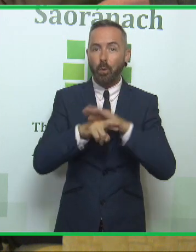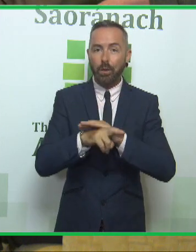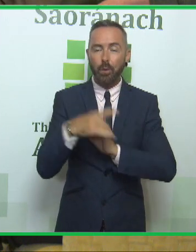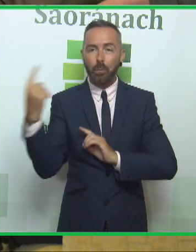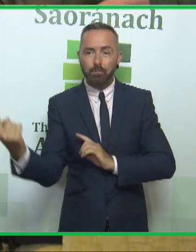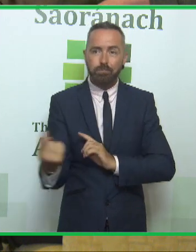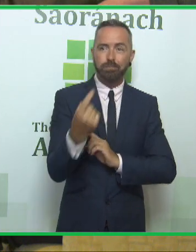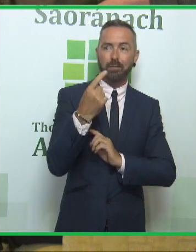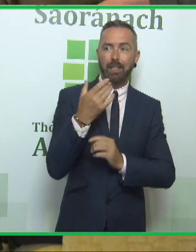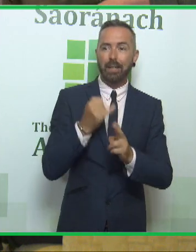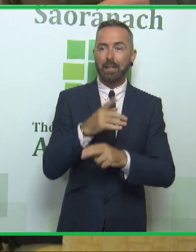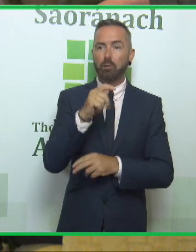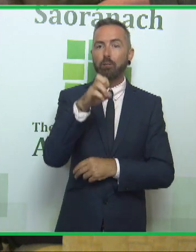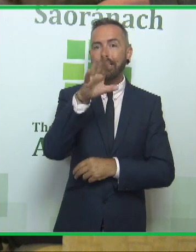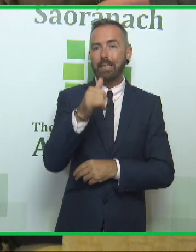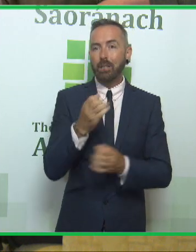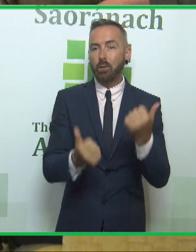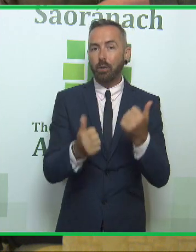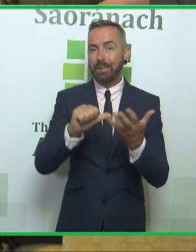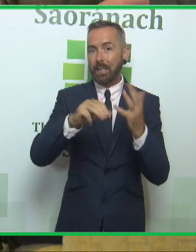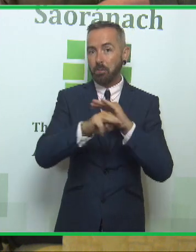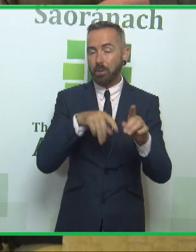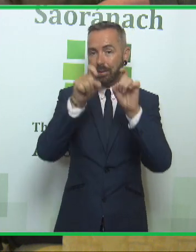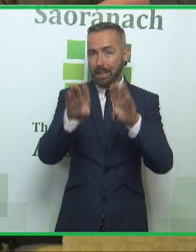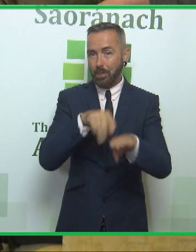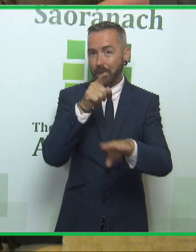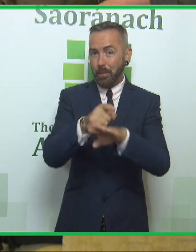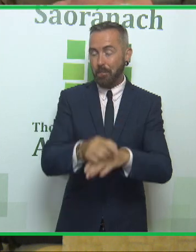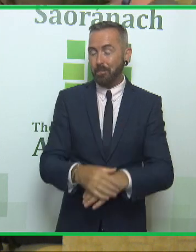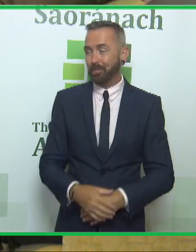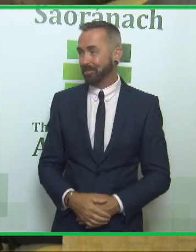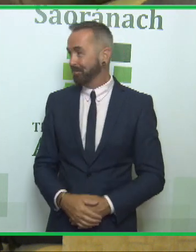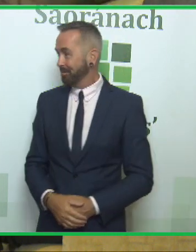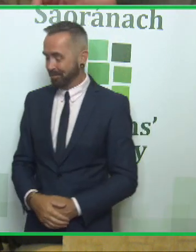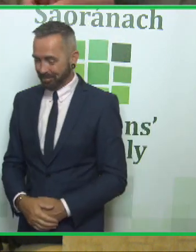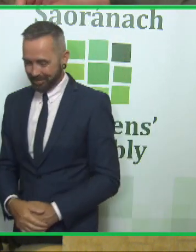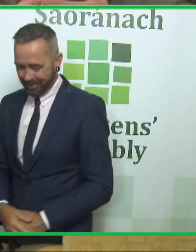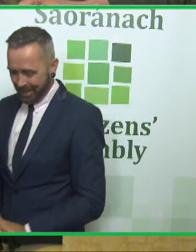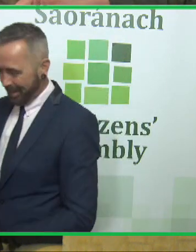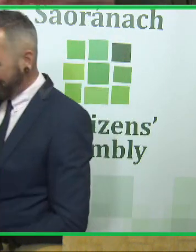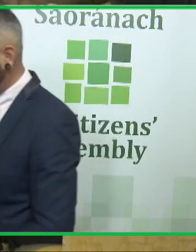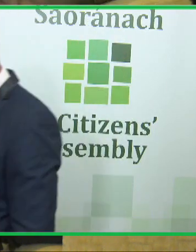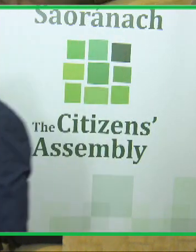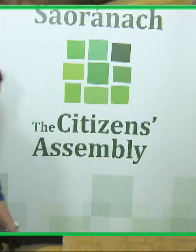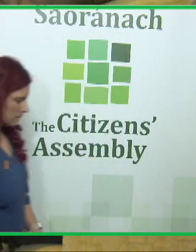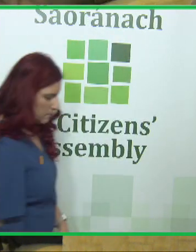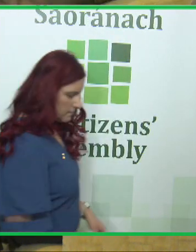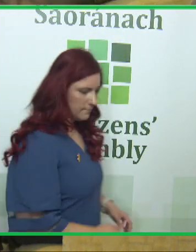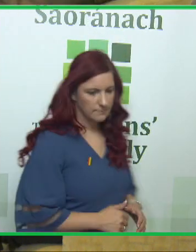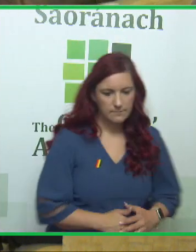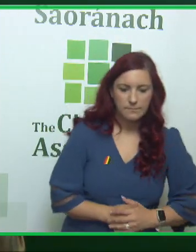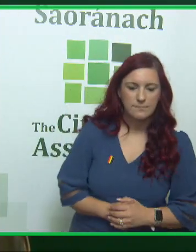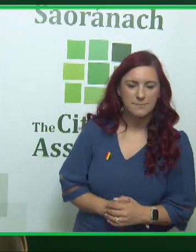into Trinity Court, and she was there for 6 months. And she asked me one day, she said, Nicola, how are you? I said, I don't want to be here